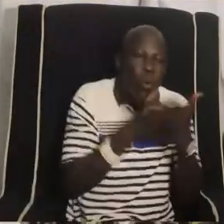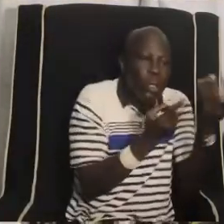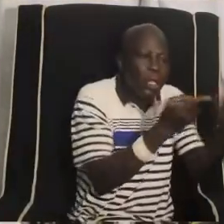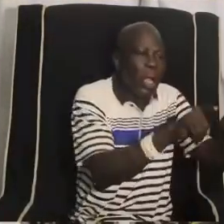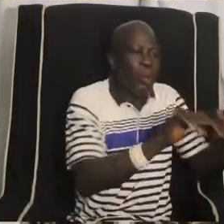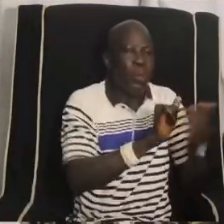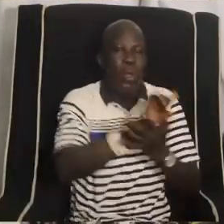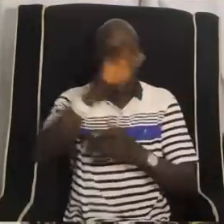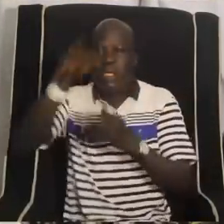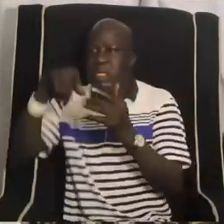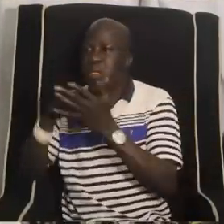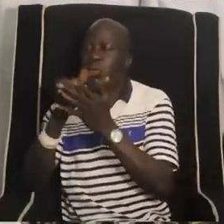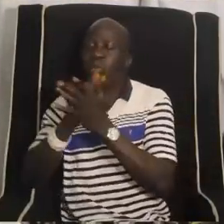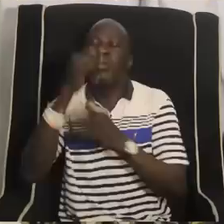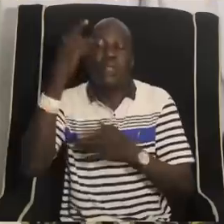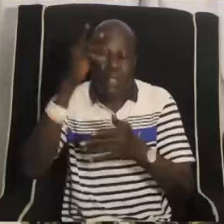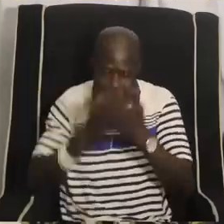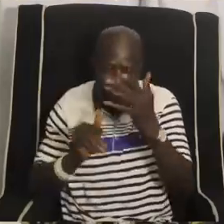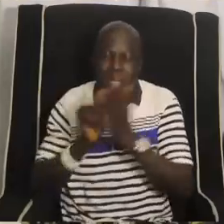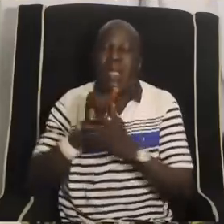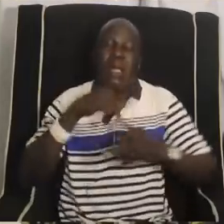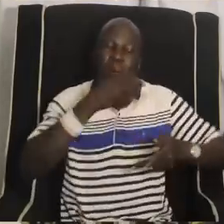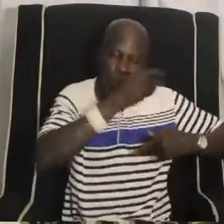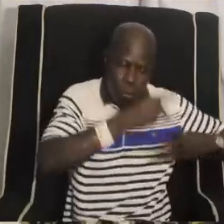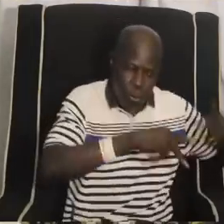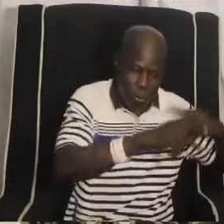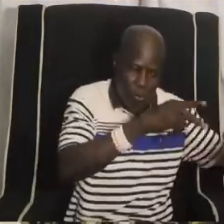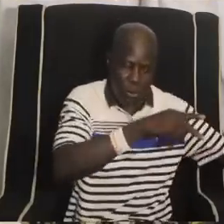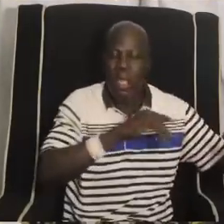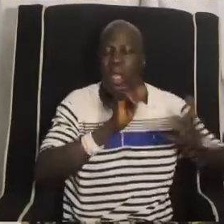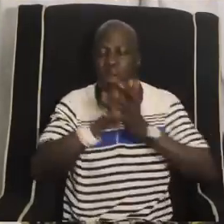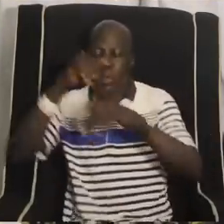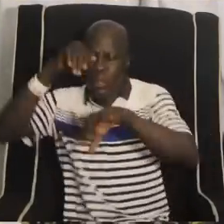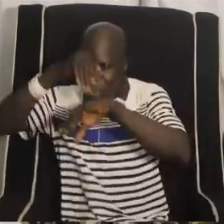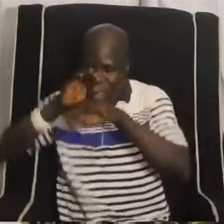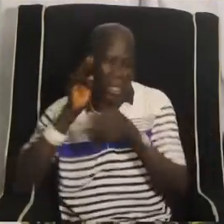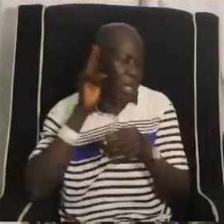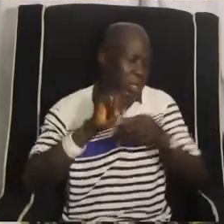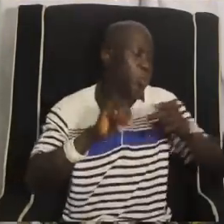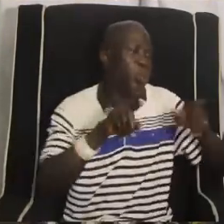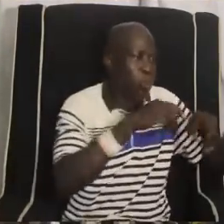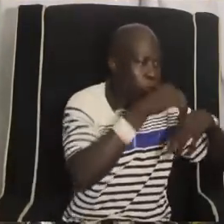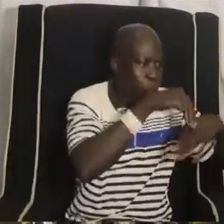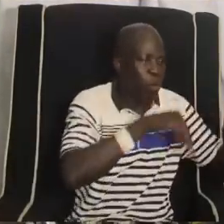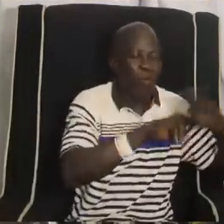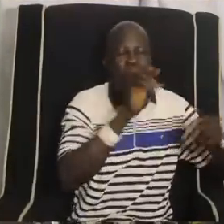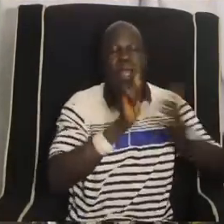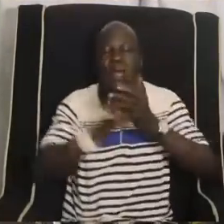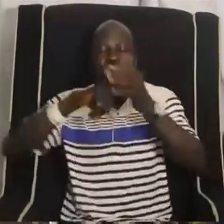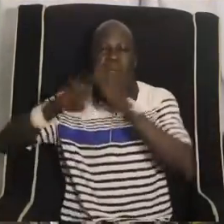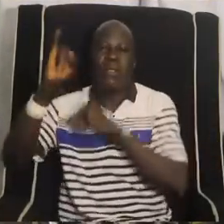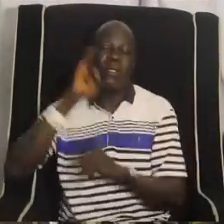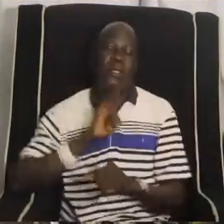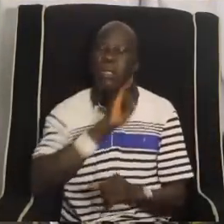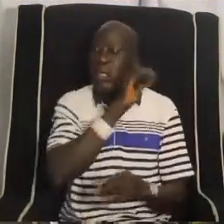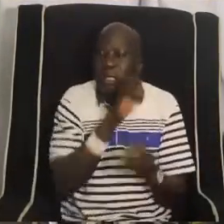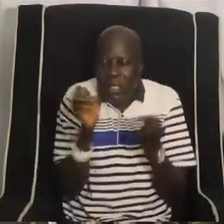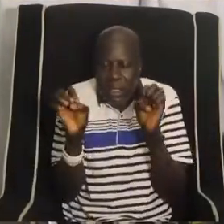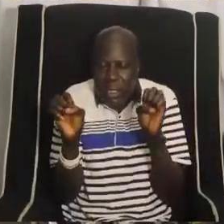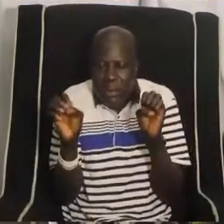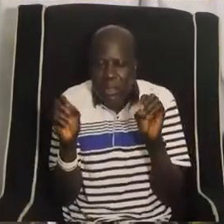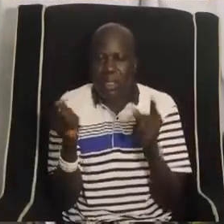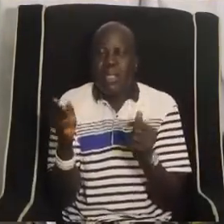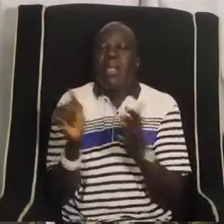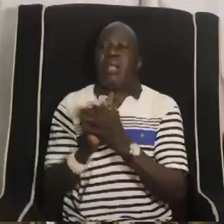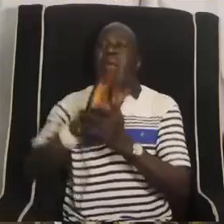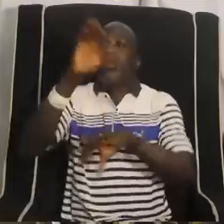Ele aran bí wòlíì. He sent this one as a prophet. Aran bí wòlíì. He sent him as a prophet. Sí ilẹ̀ Egypt. To the land of Egypt. Kó